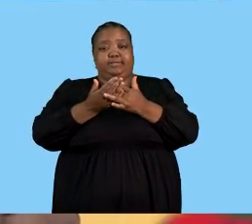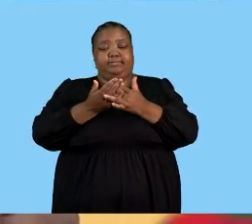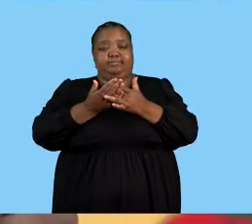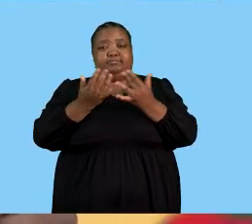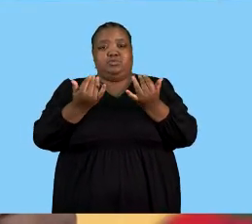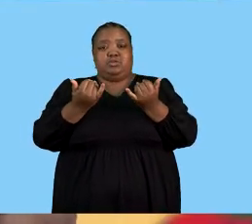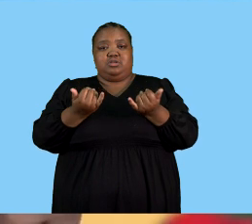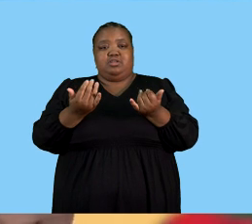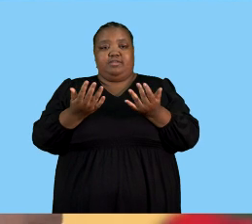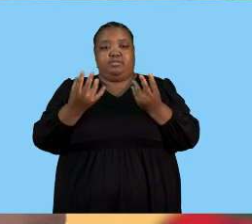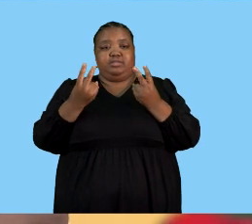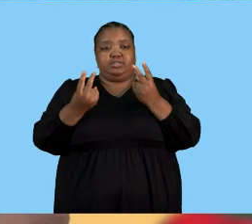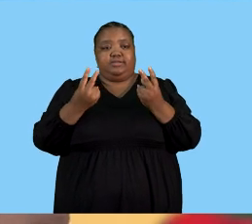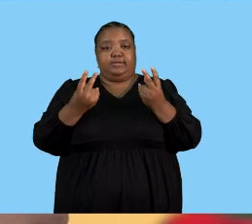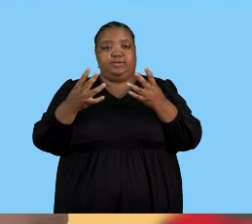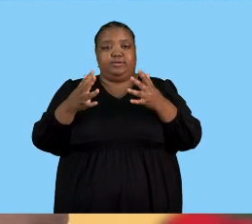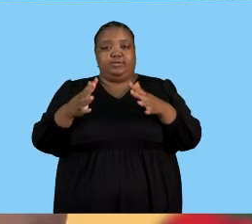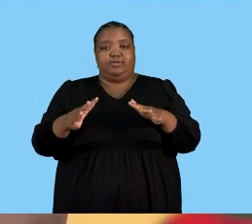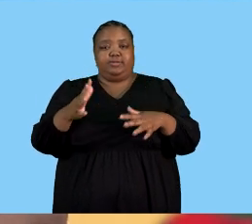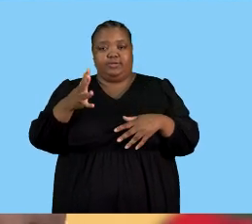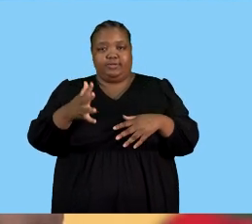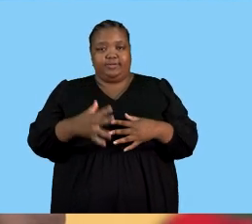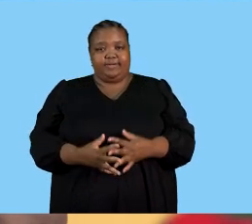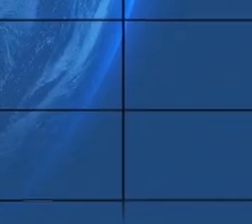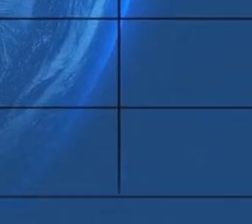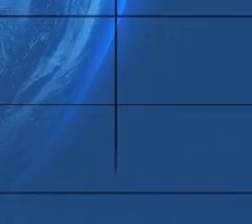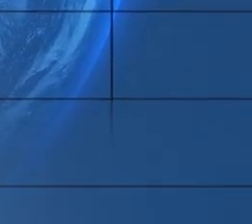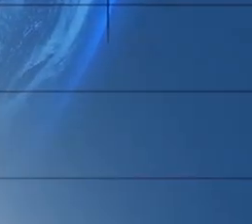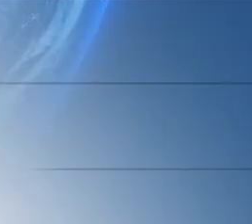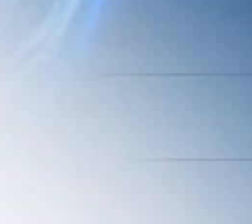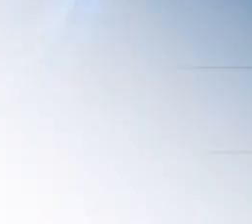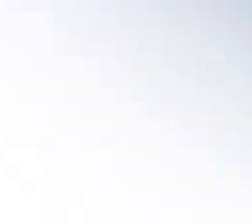we go on to our next concept, let's quickly take an ad break and I'll see you just after this.